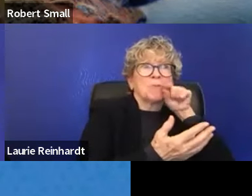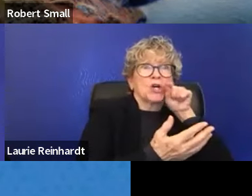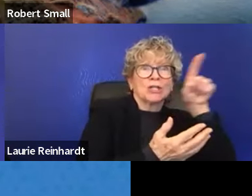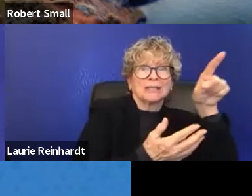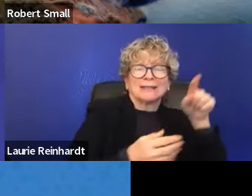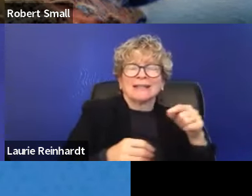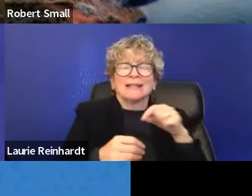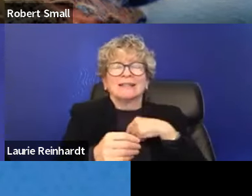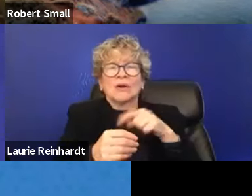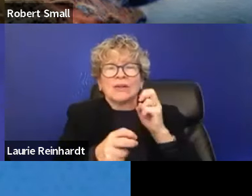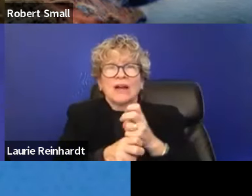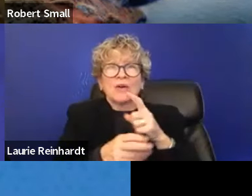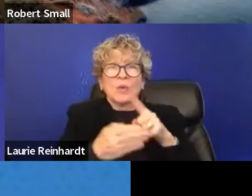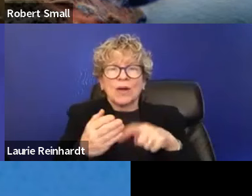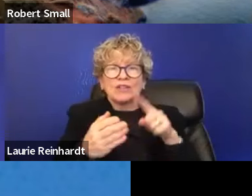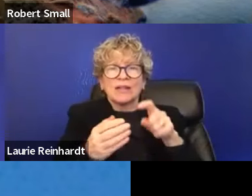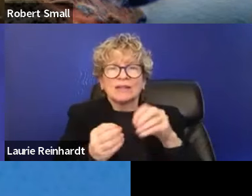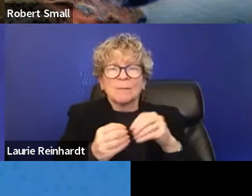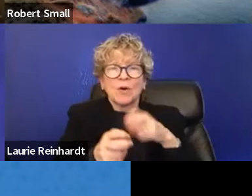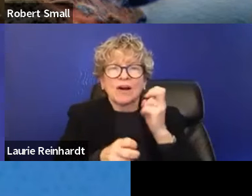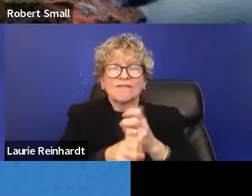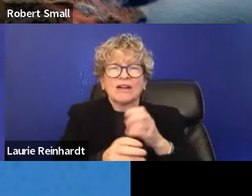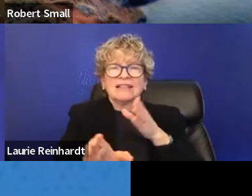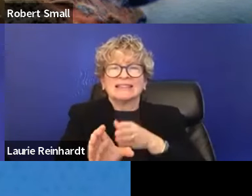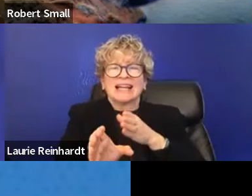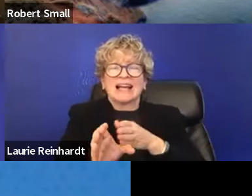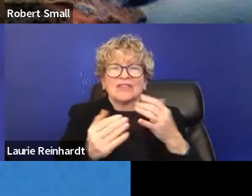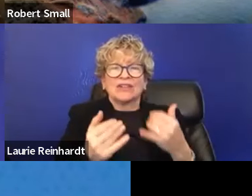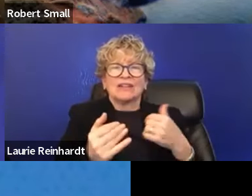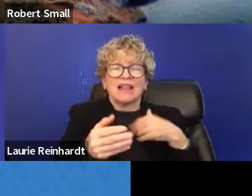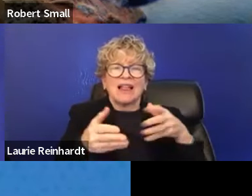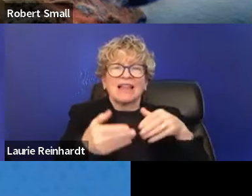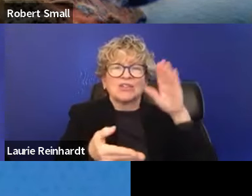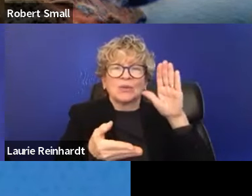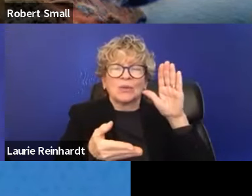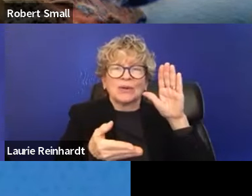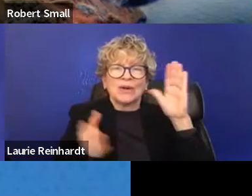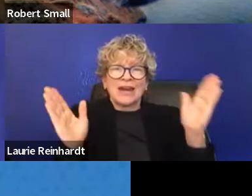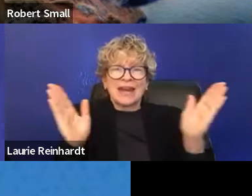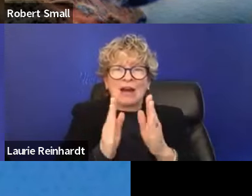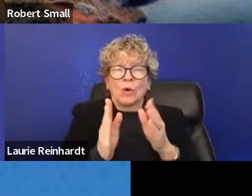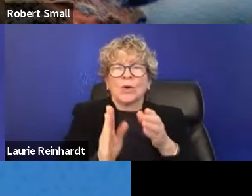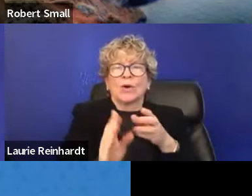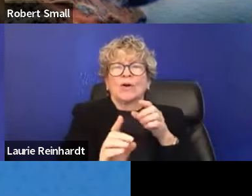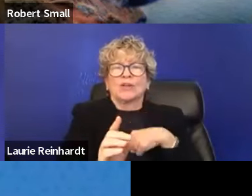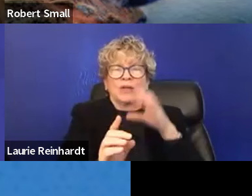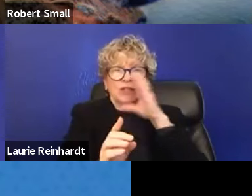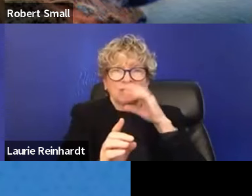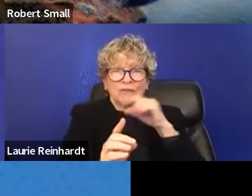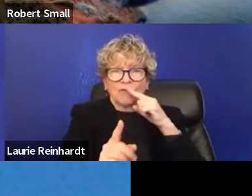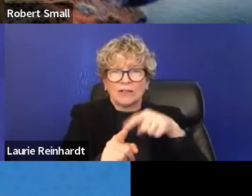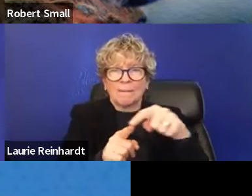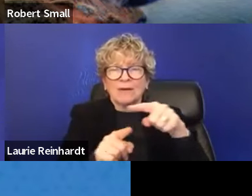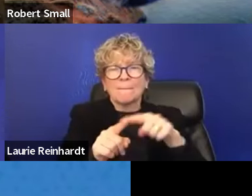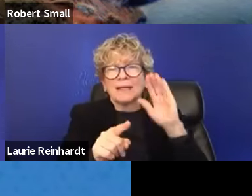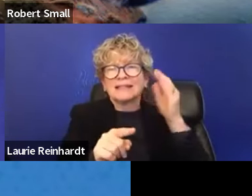more specific things, it's harder. Psychology today lets you narrow your search by areas of specialty, but it seems like the